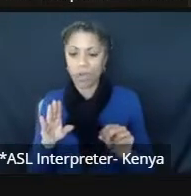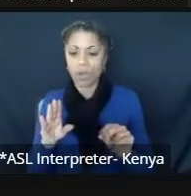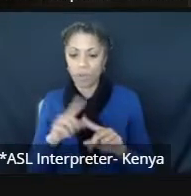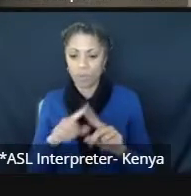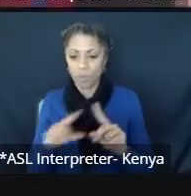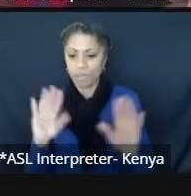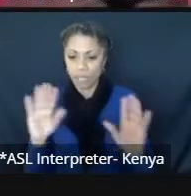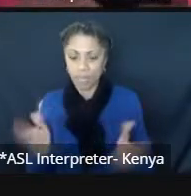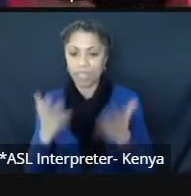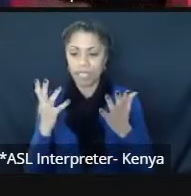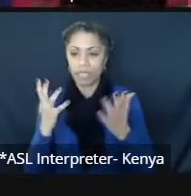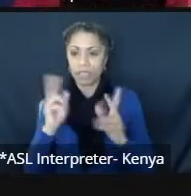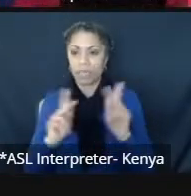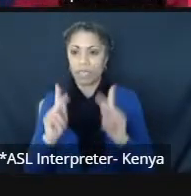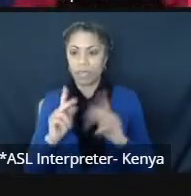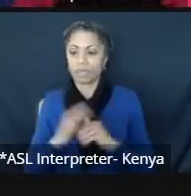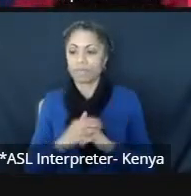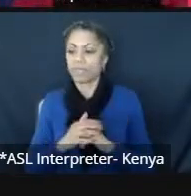else?